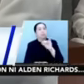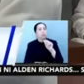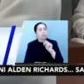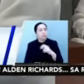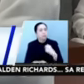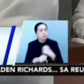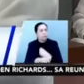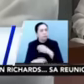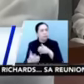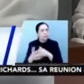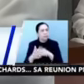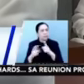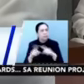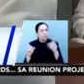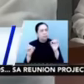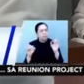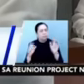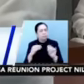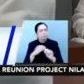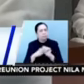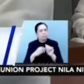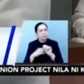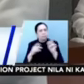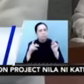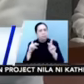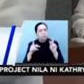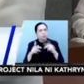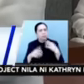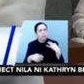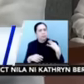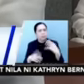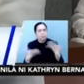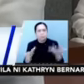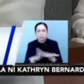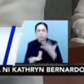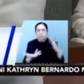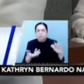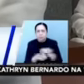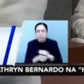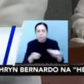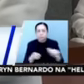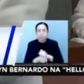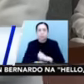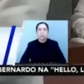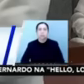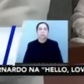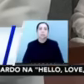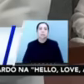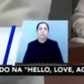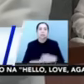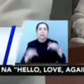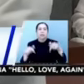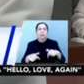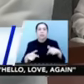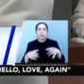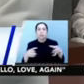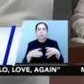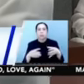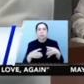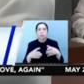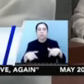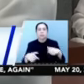the dreaded People's Initiative, which would have destroyed this very institution I'm standing here right